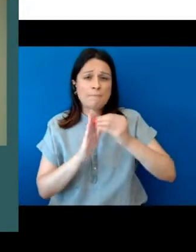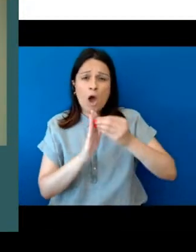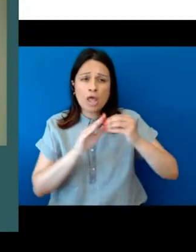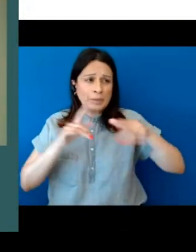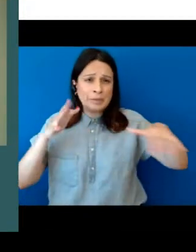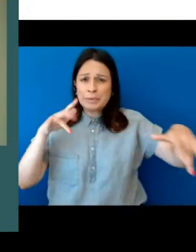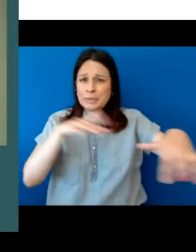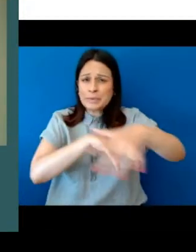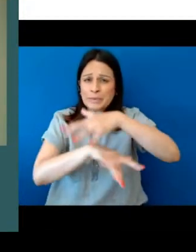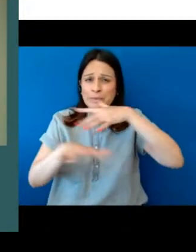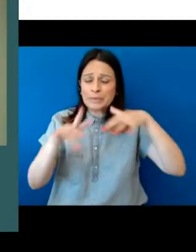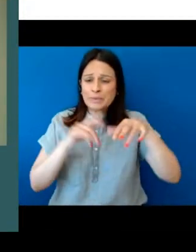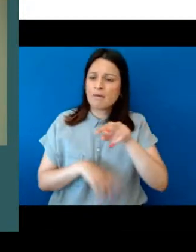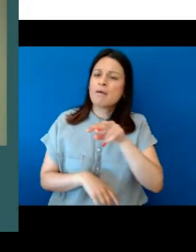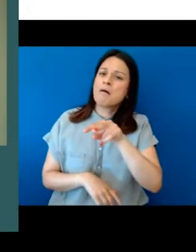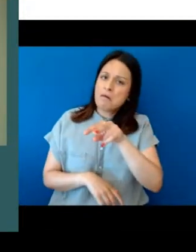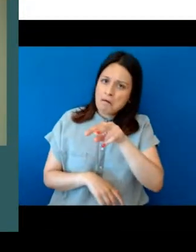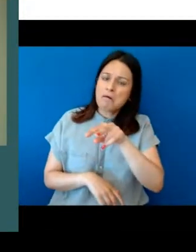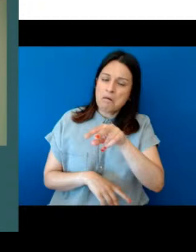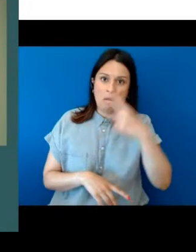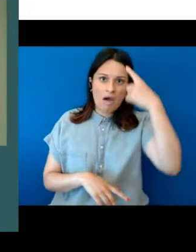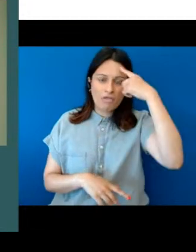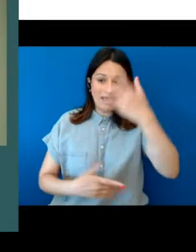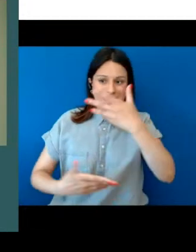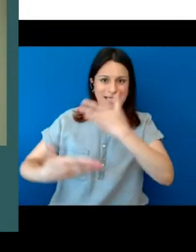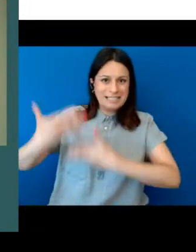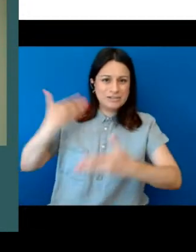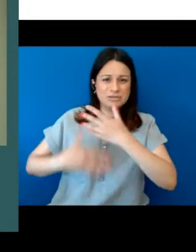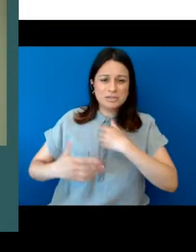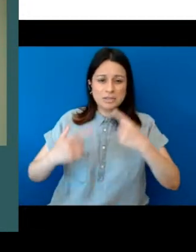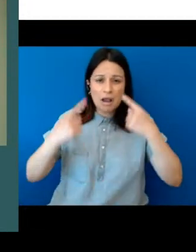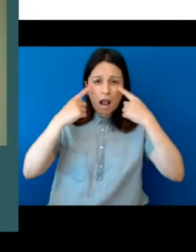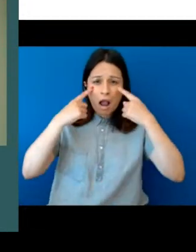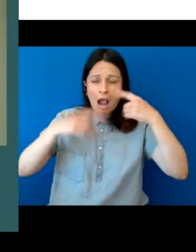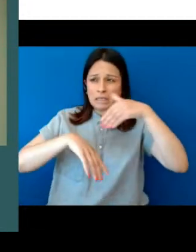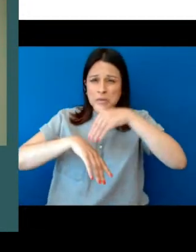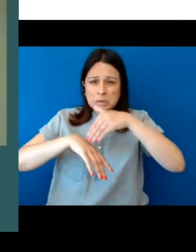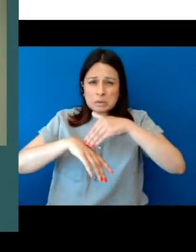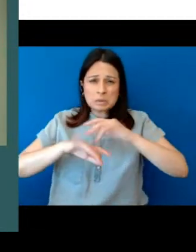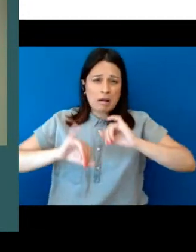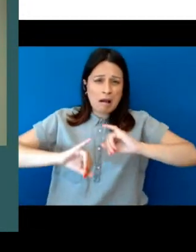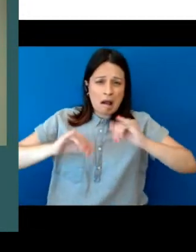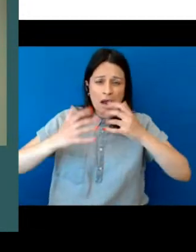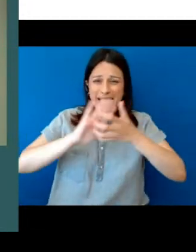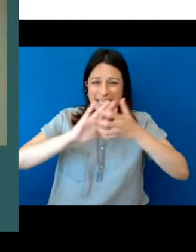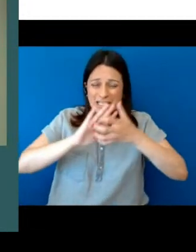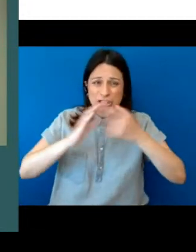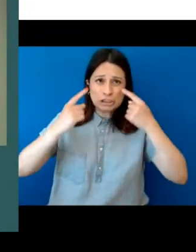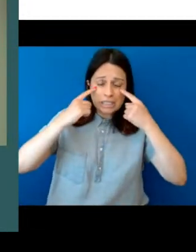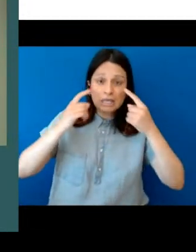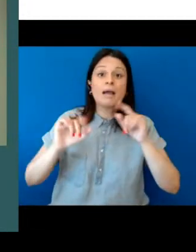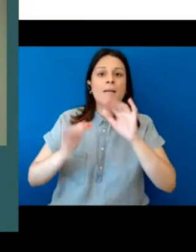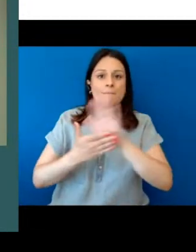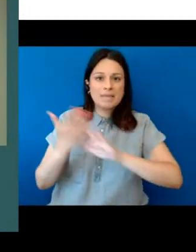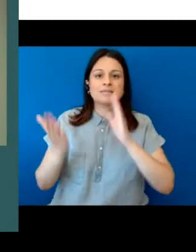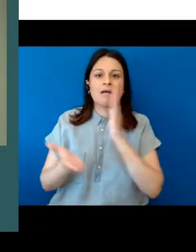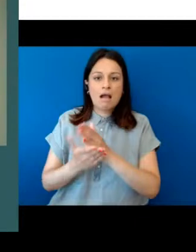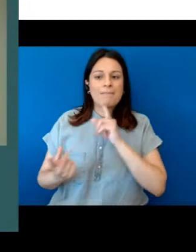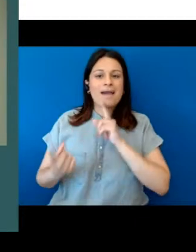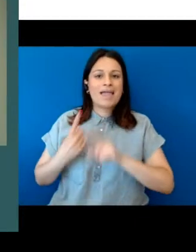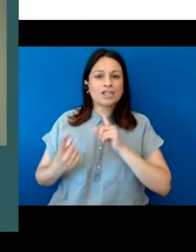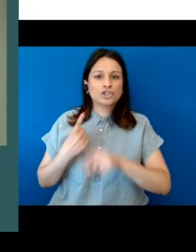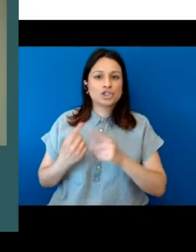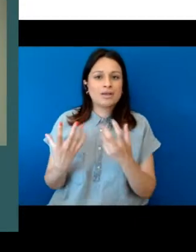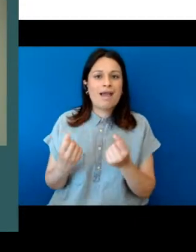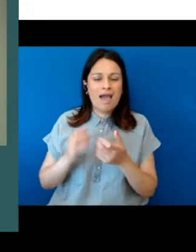that's a fair history, and his eyes are affected. His eyes are itchy too. That often means allergy. I think with that